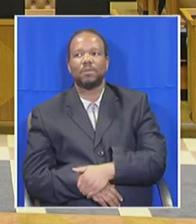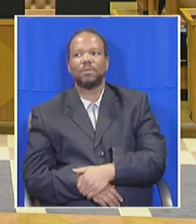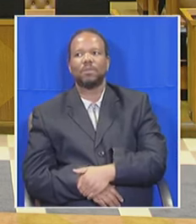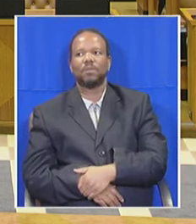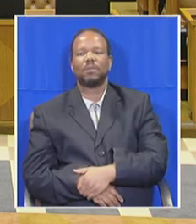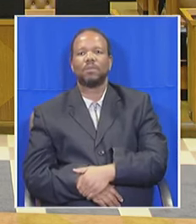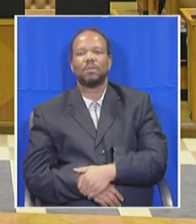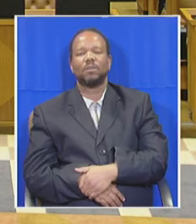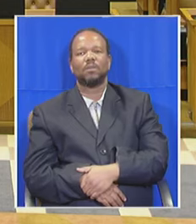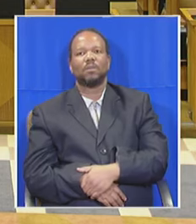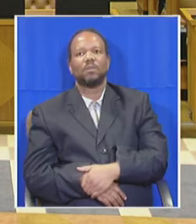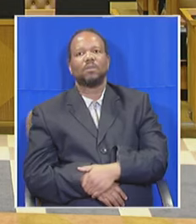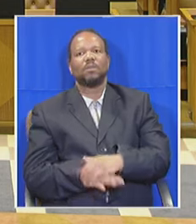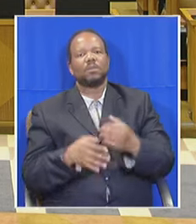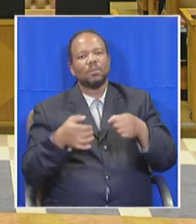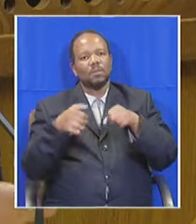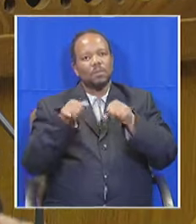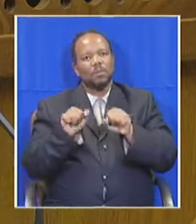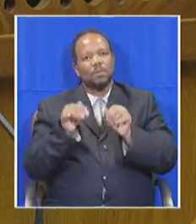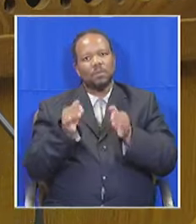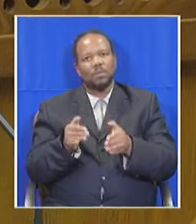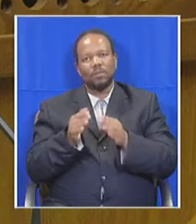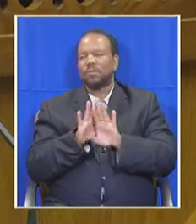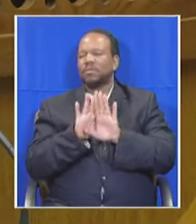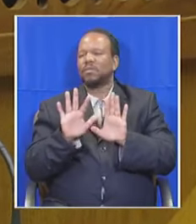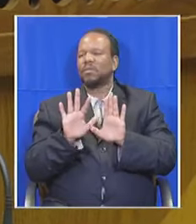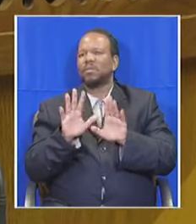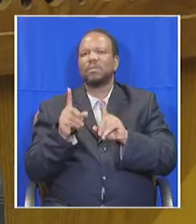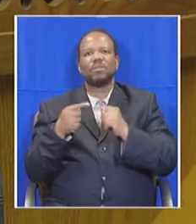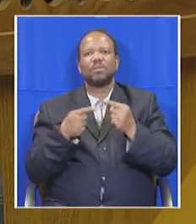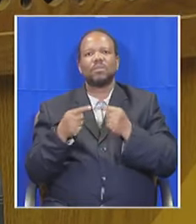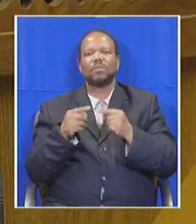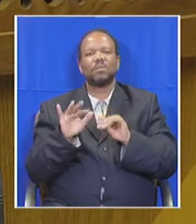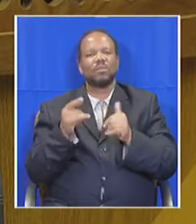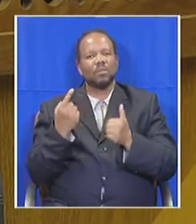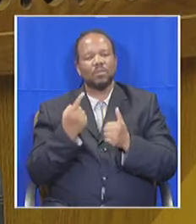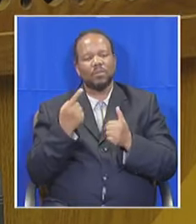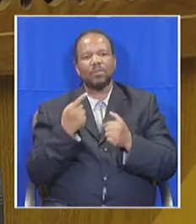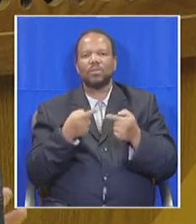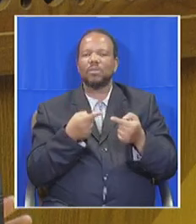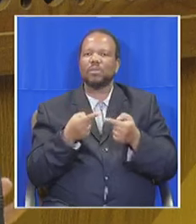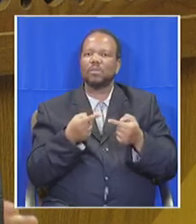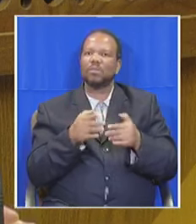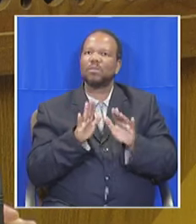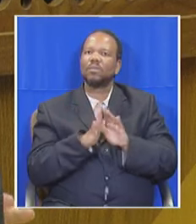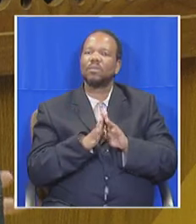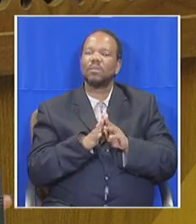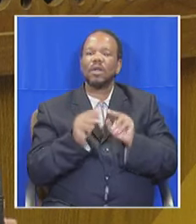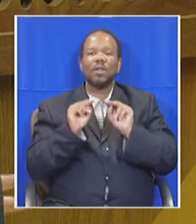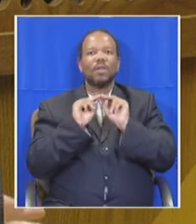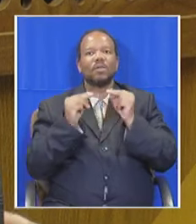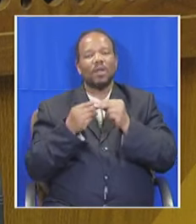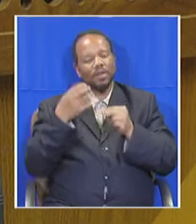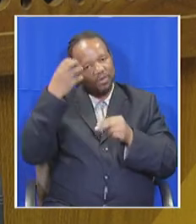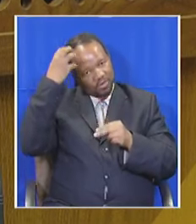Chairperson, let's make no bones about this. We're only having this discussion because the National House of Traditional Leaders, which had been